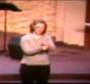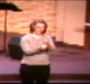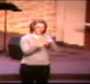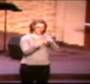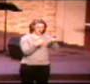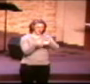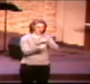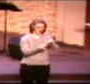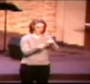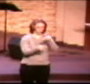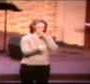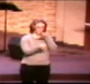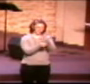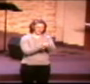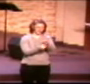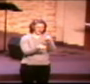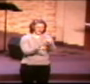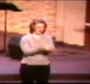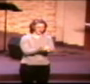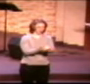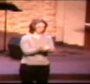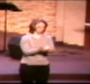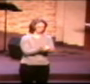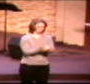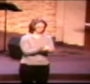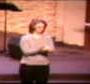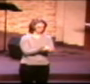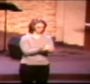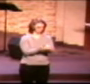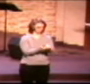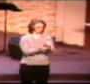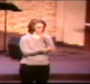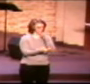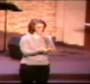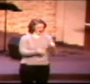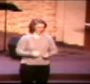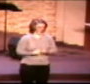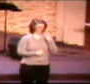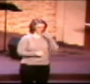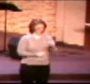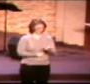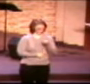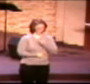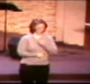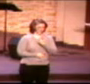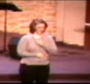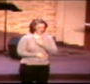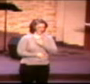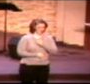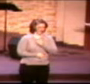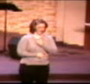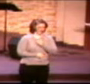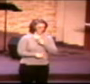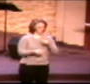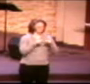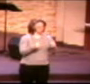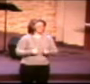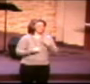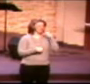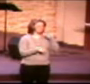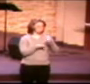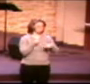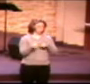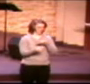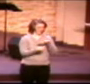another. Commitments that you're no longer going to live for just yourself. You're going to live for each